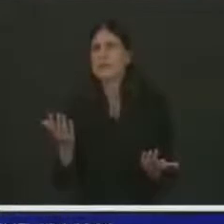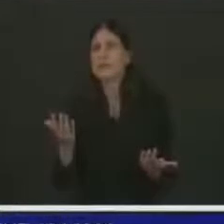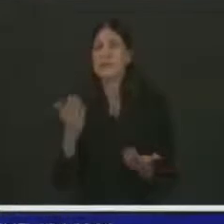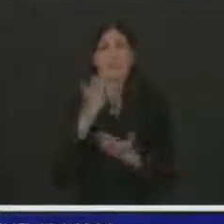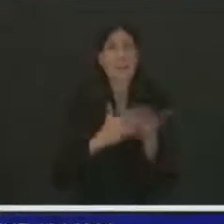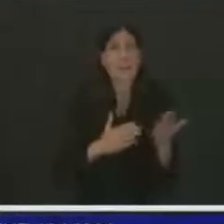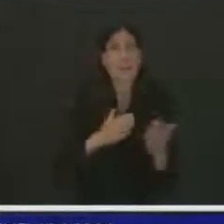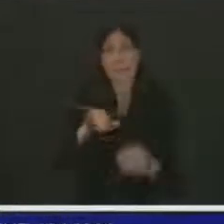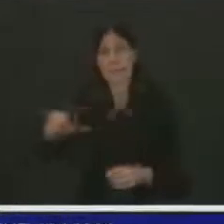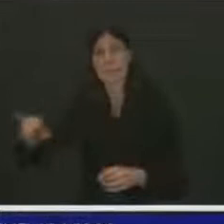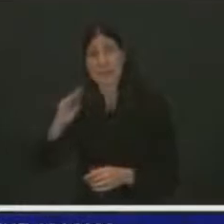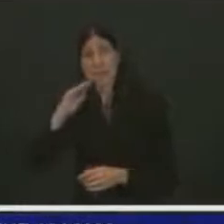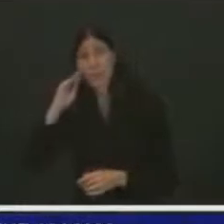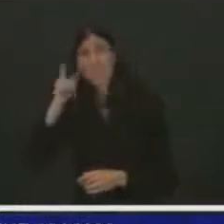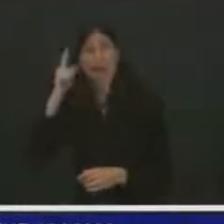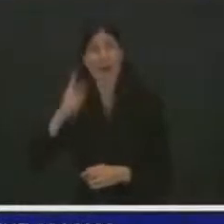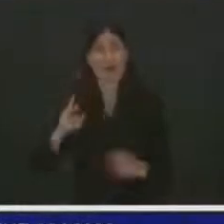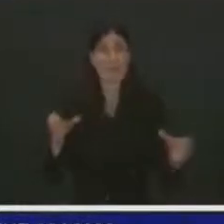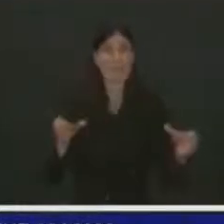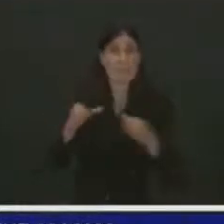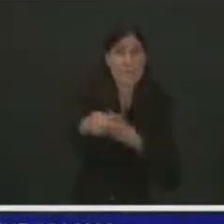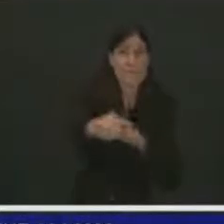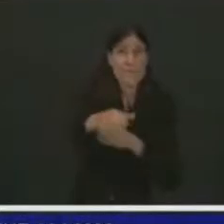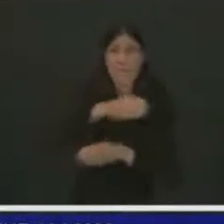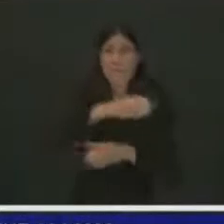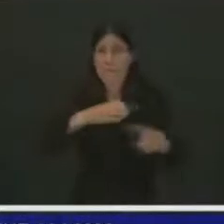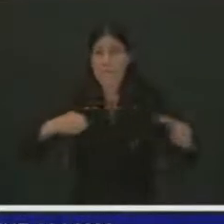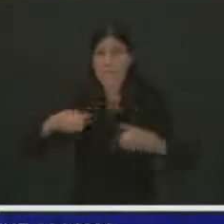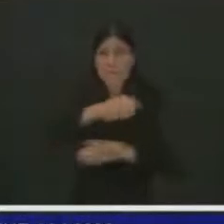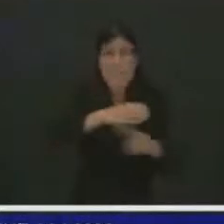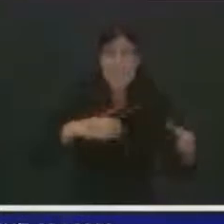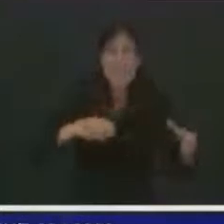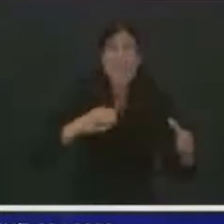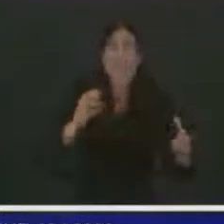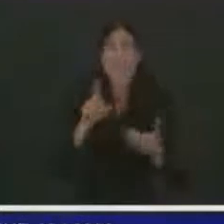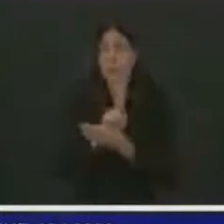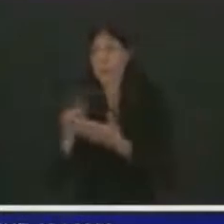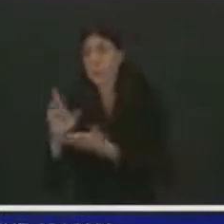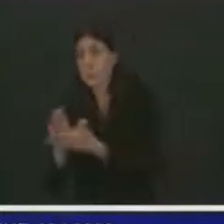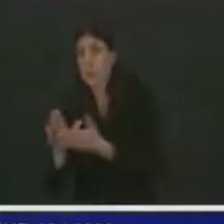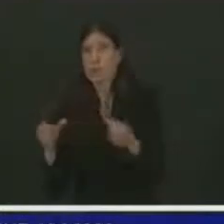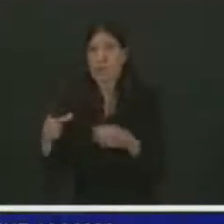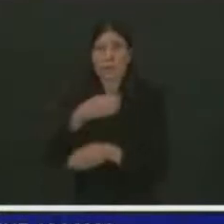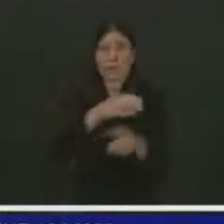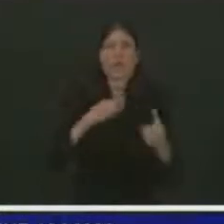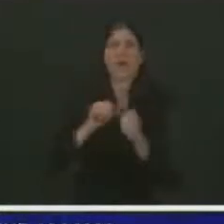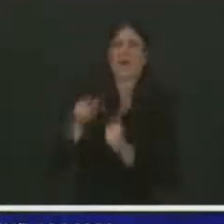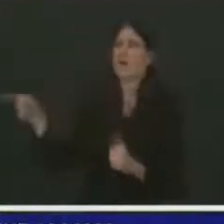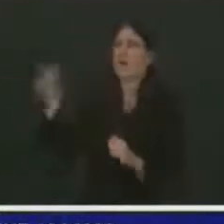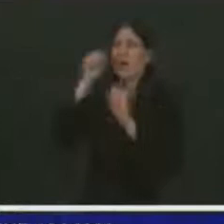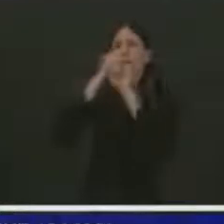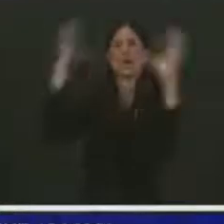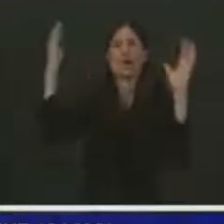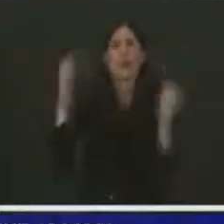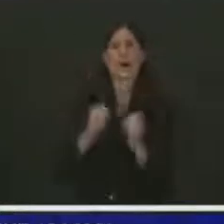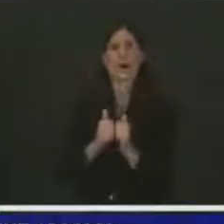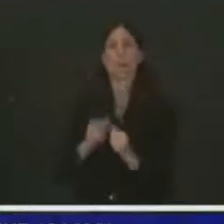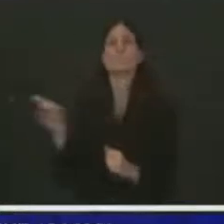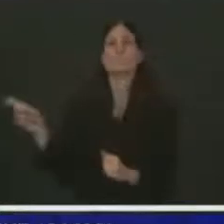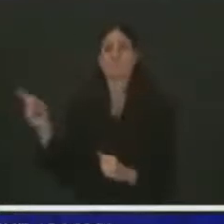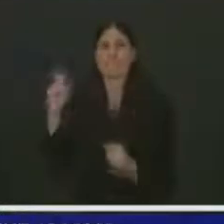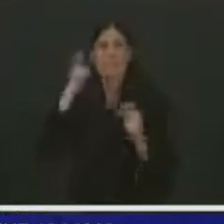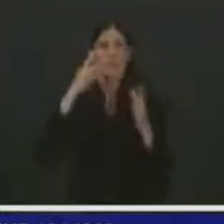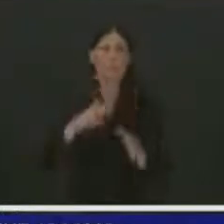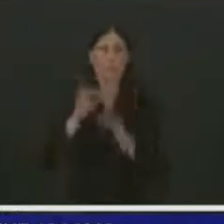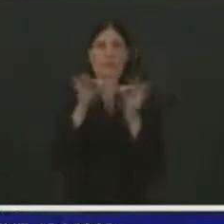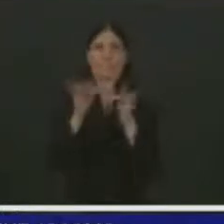on and a week off, putting parents in a tough position? I want to see plans for nearly every kid in school, like regular,